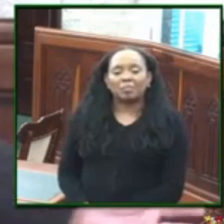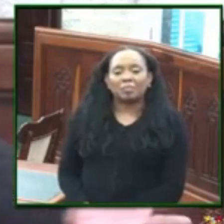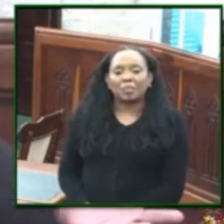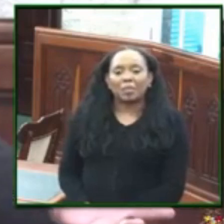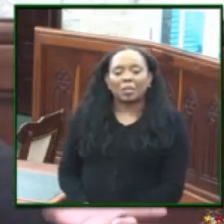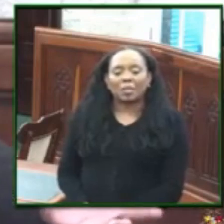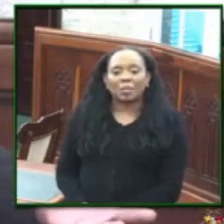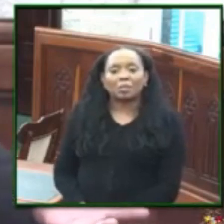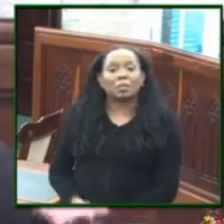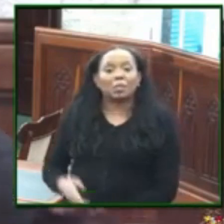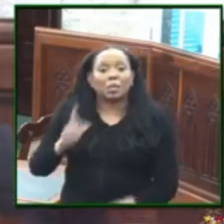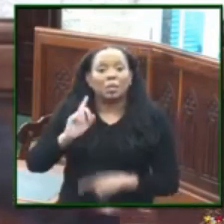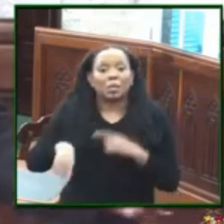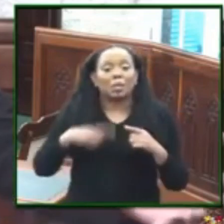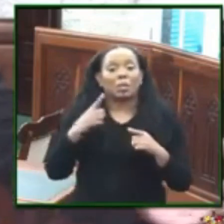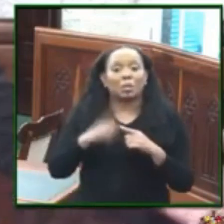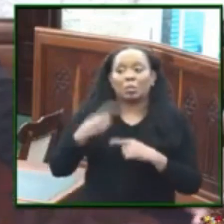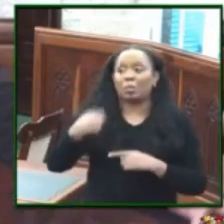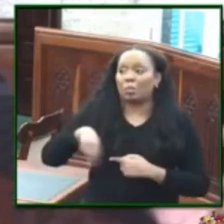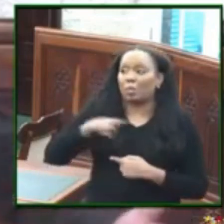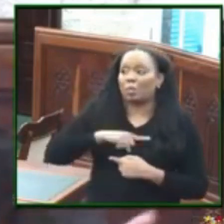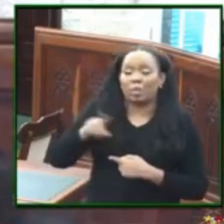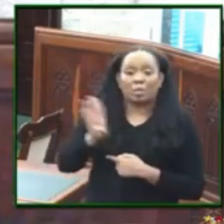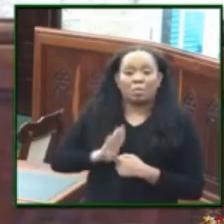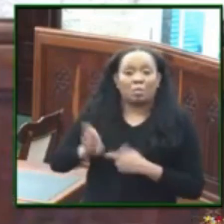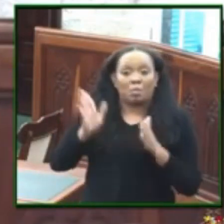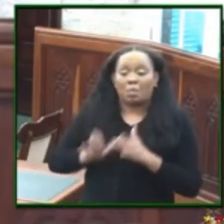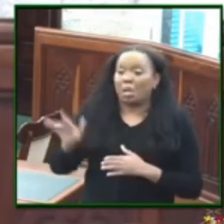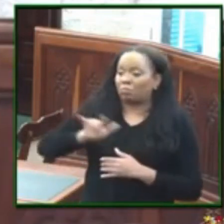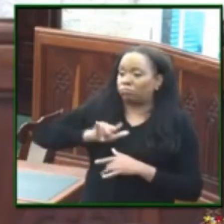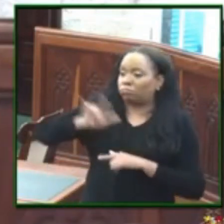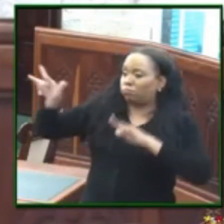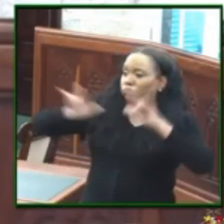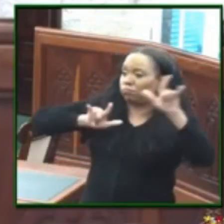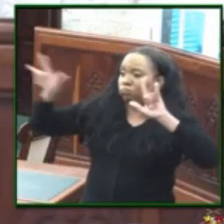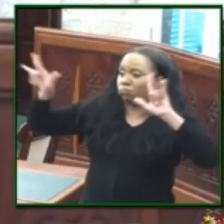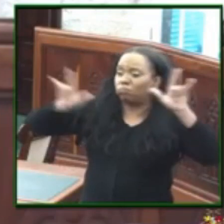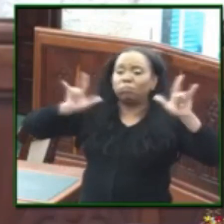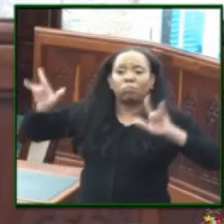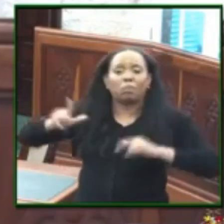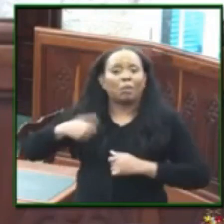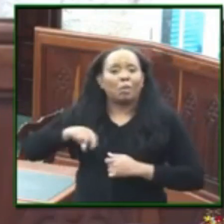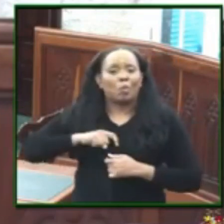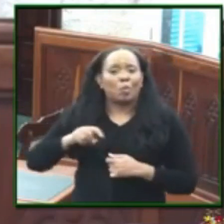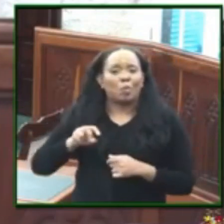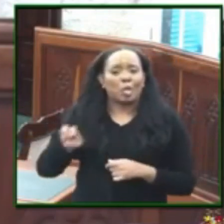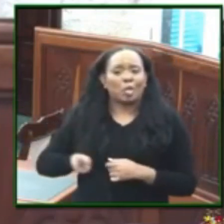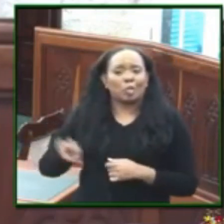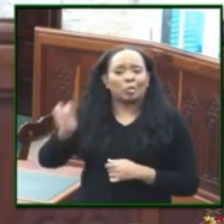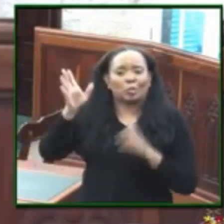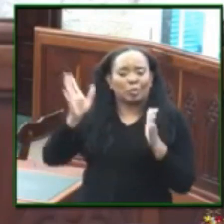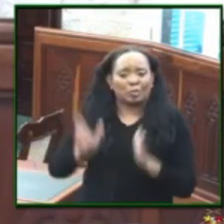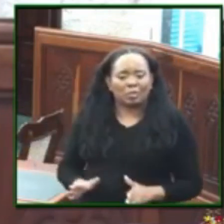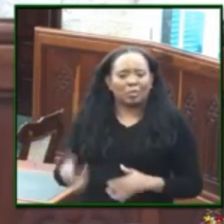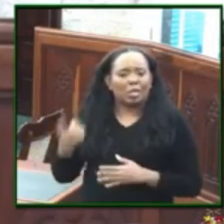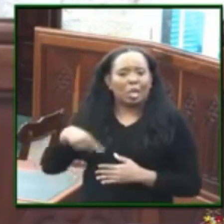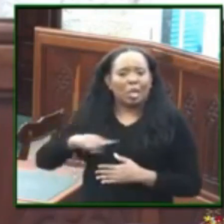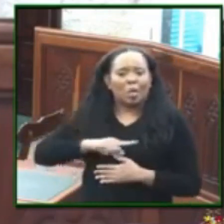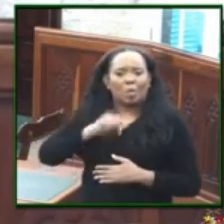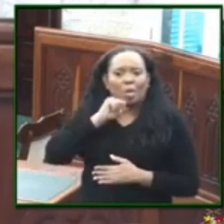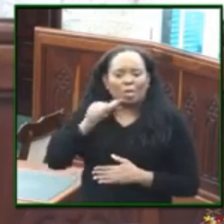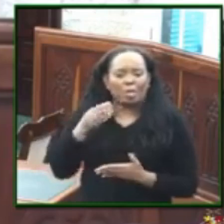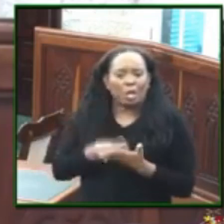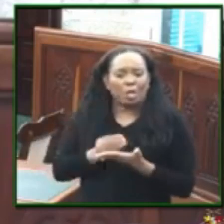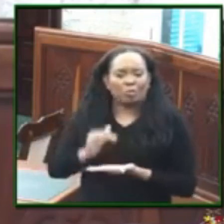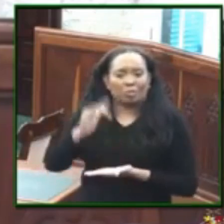countries. But, honorable members, please find new markets,